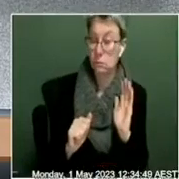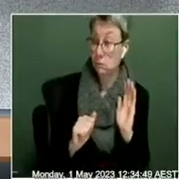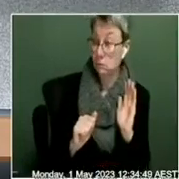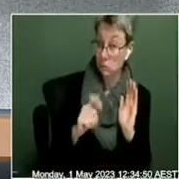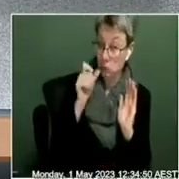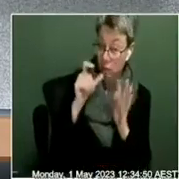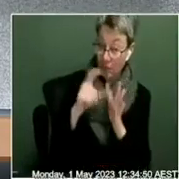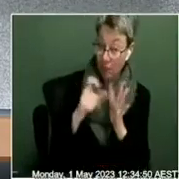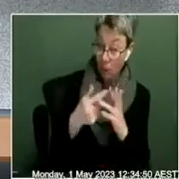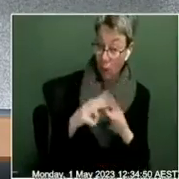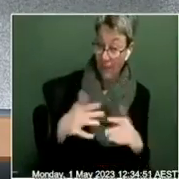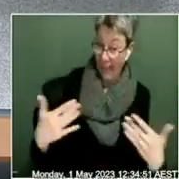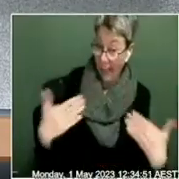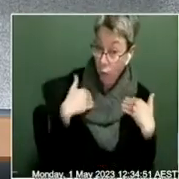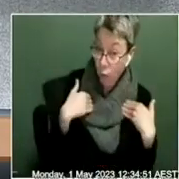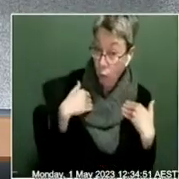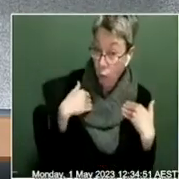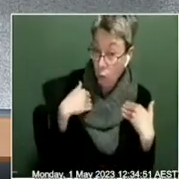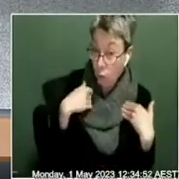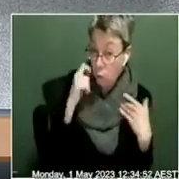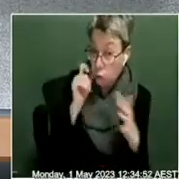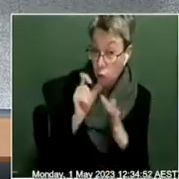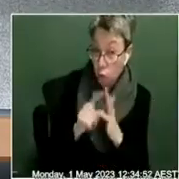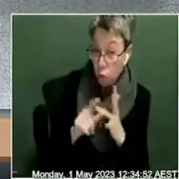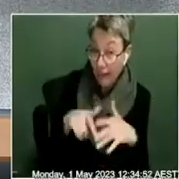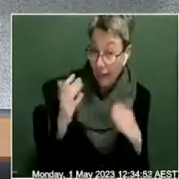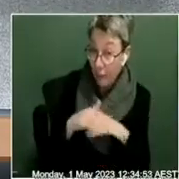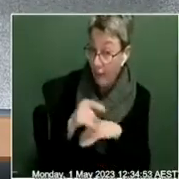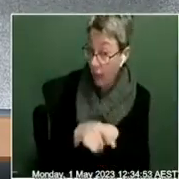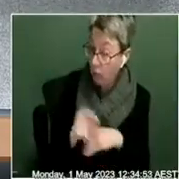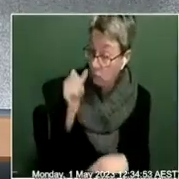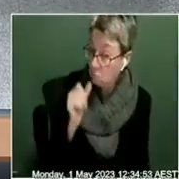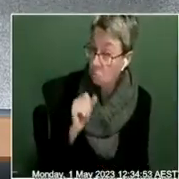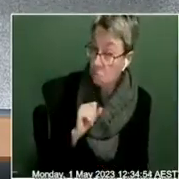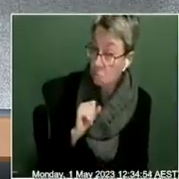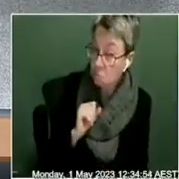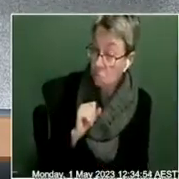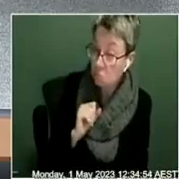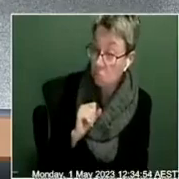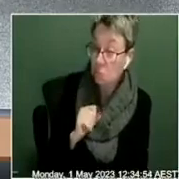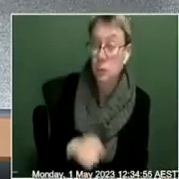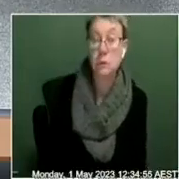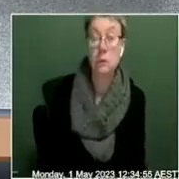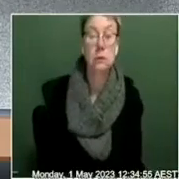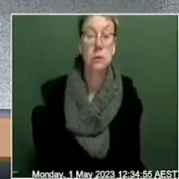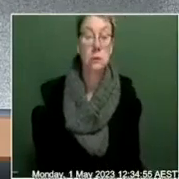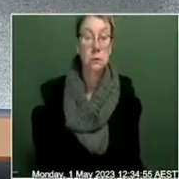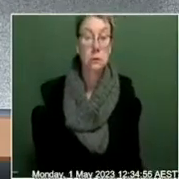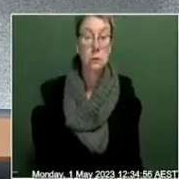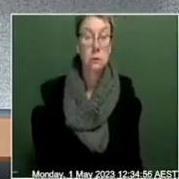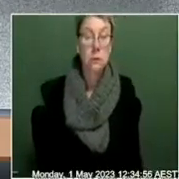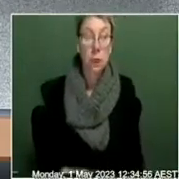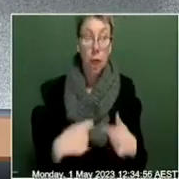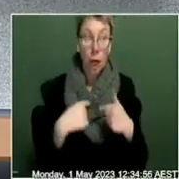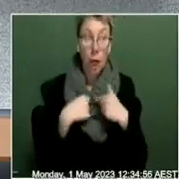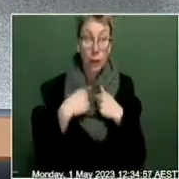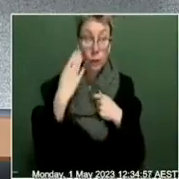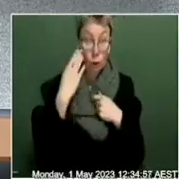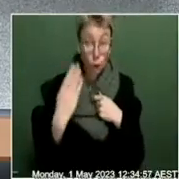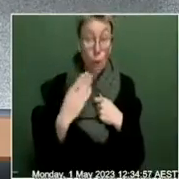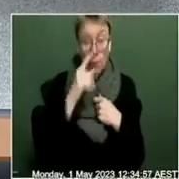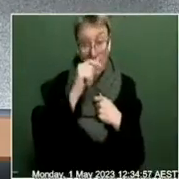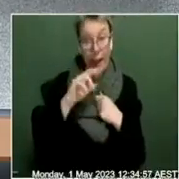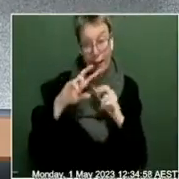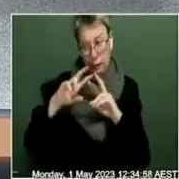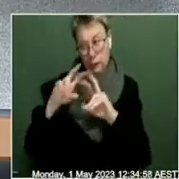I don't, but I can seek out that information if it would be assist, if it would assist. Yes, thank you, it would. And